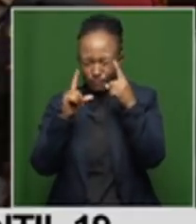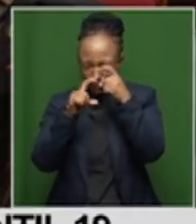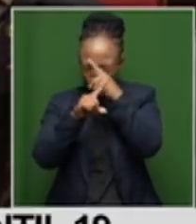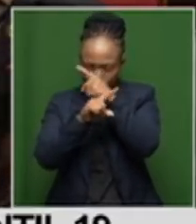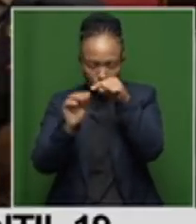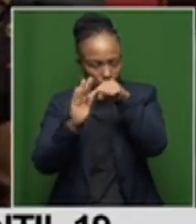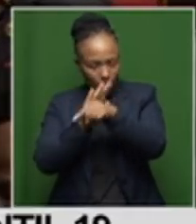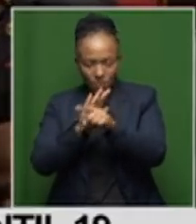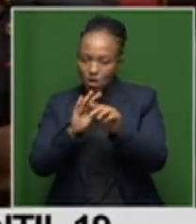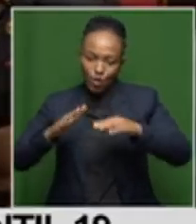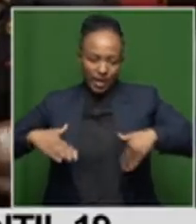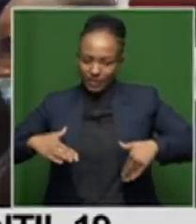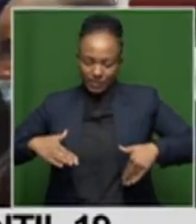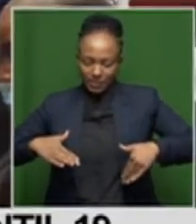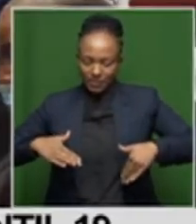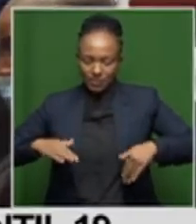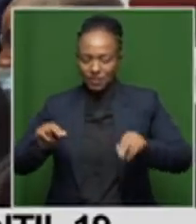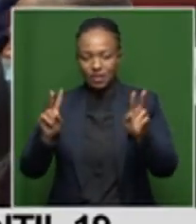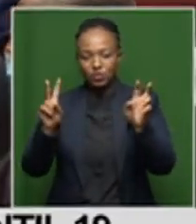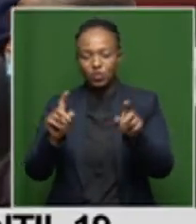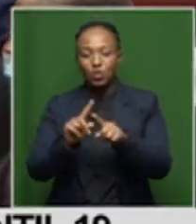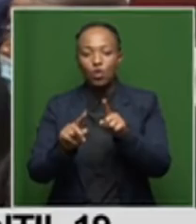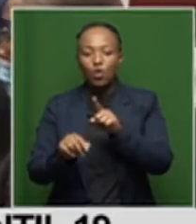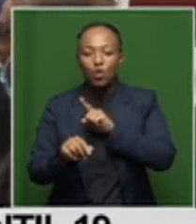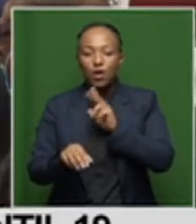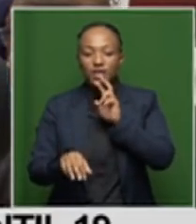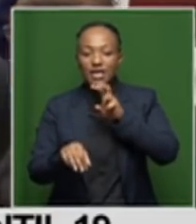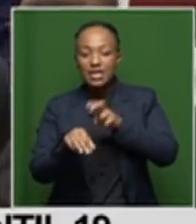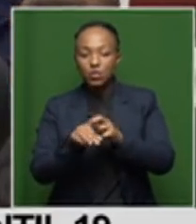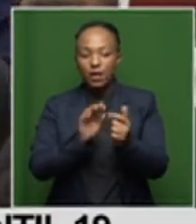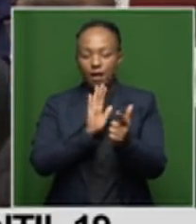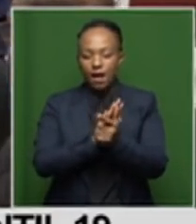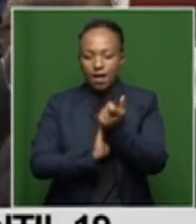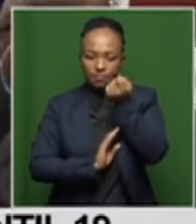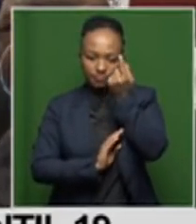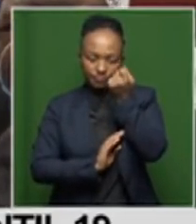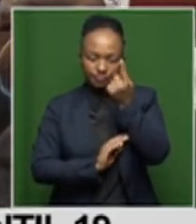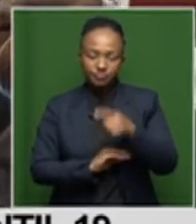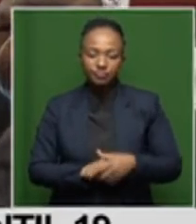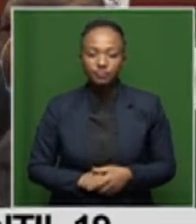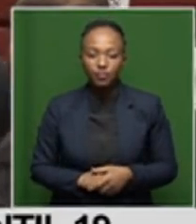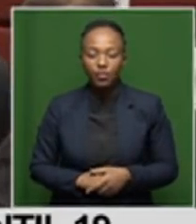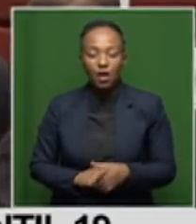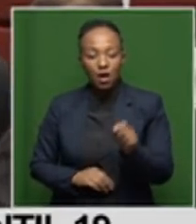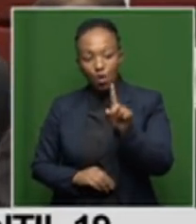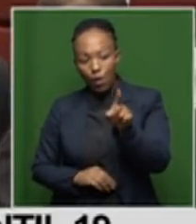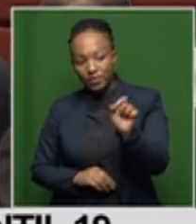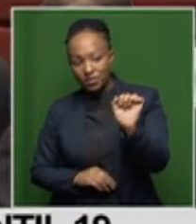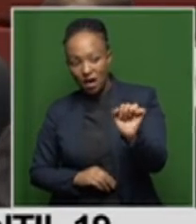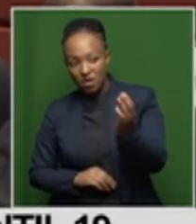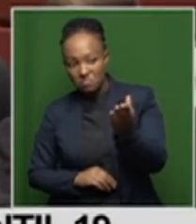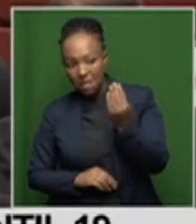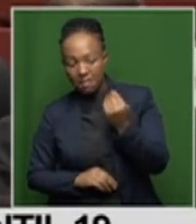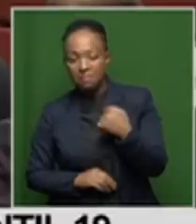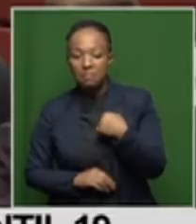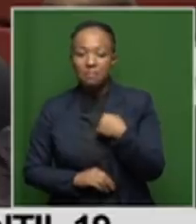and complicated matters that need only legal understanding. I think to your question, Nombo,